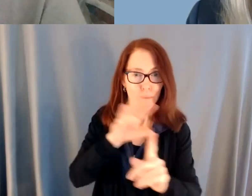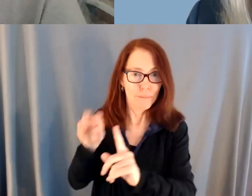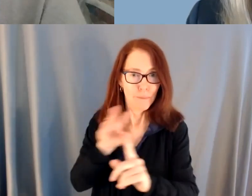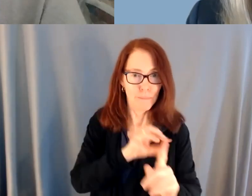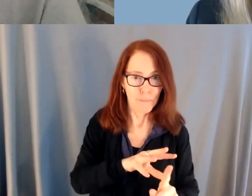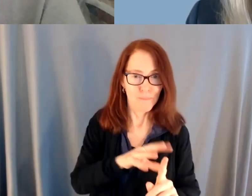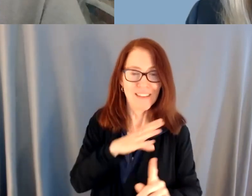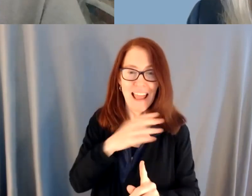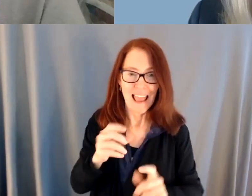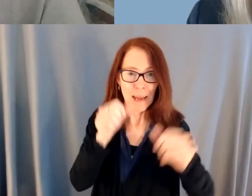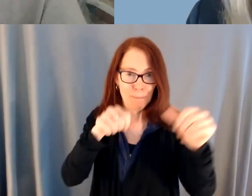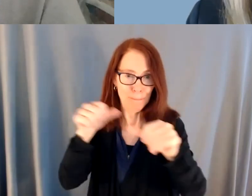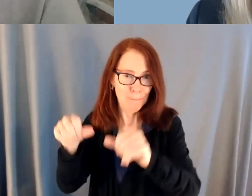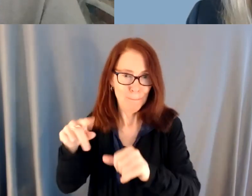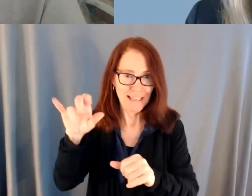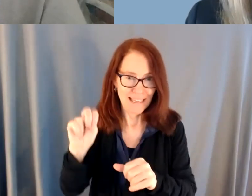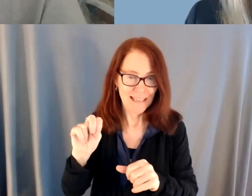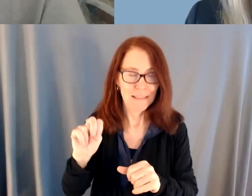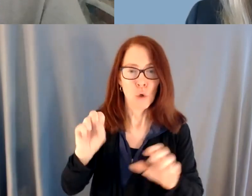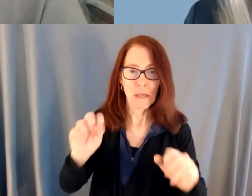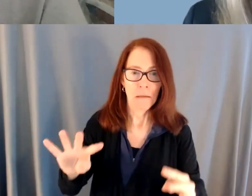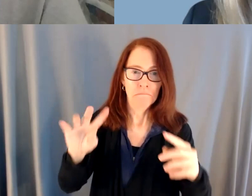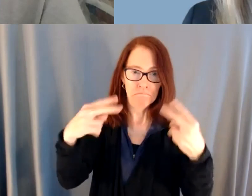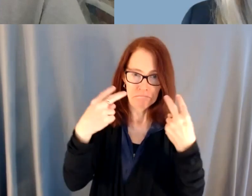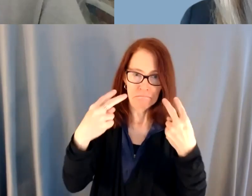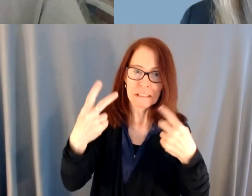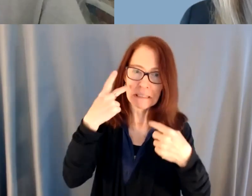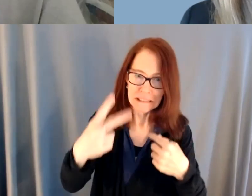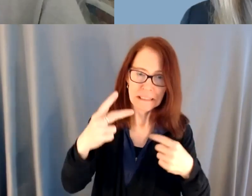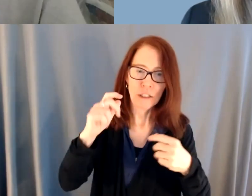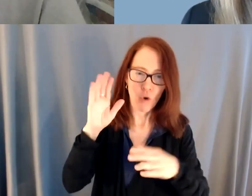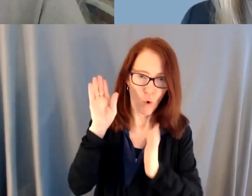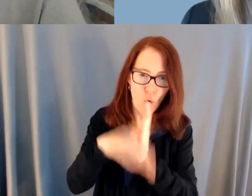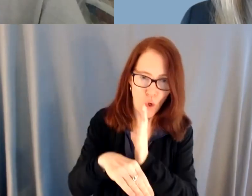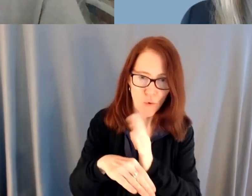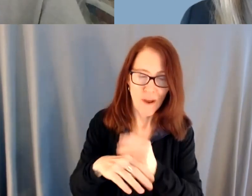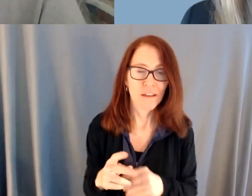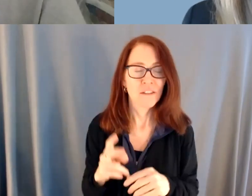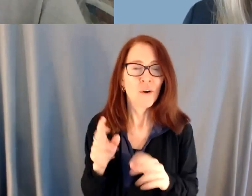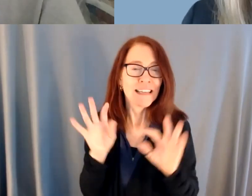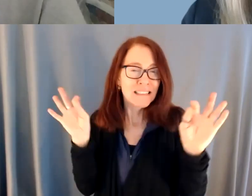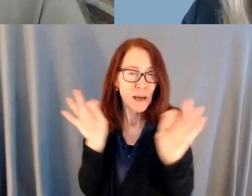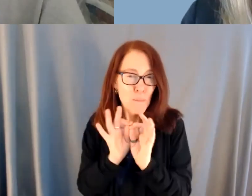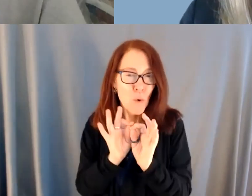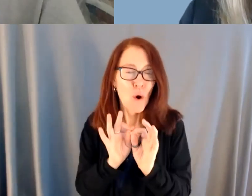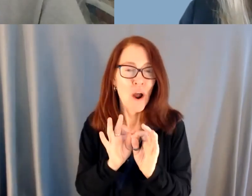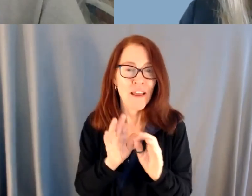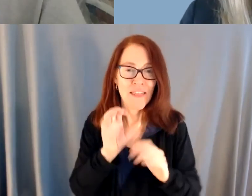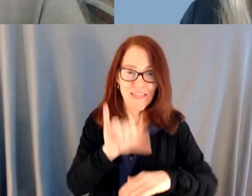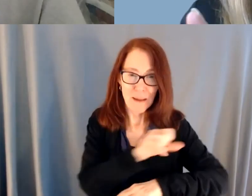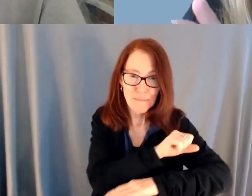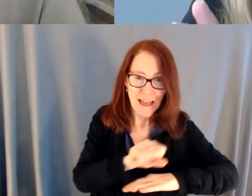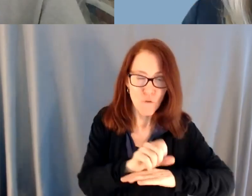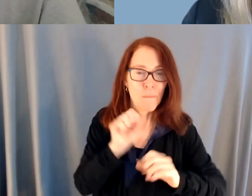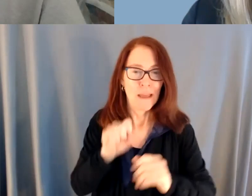so that you can see us at all times. So it's really important that you're able to spotlight the ASL interpreter so